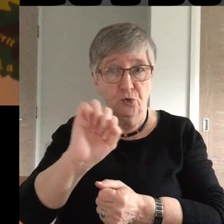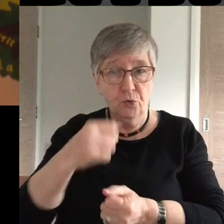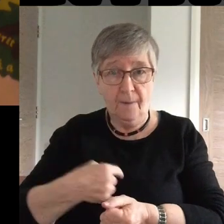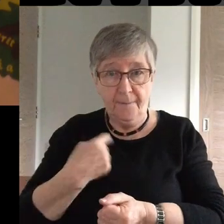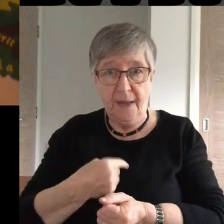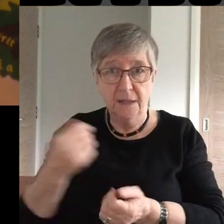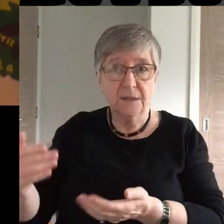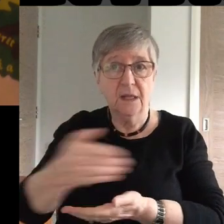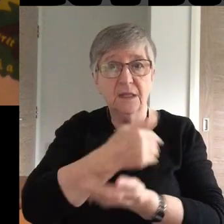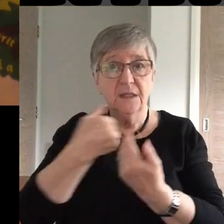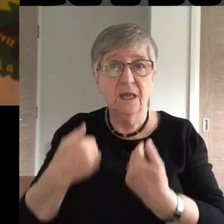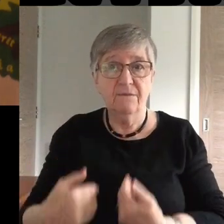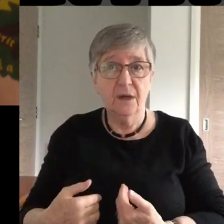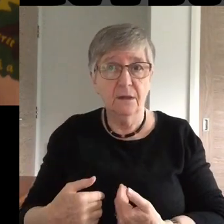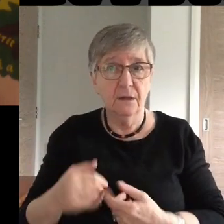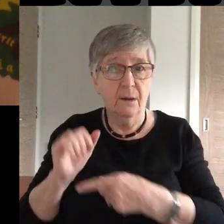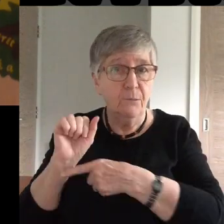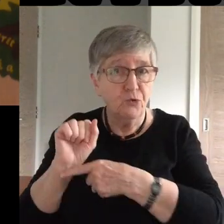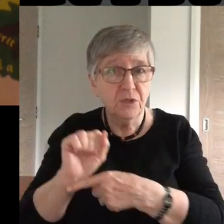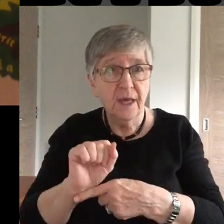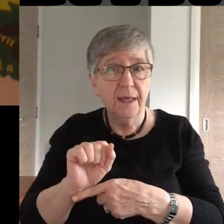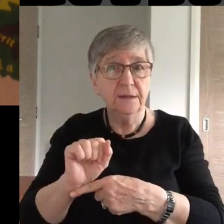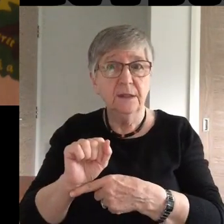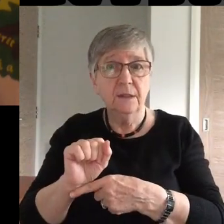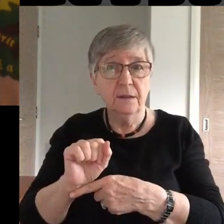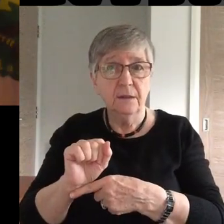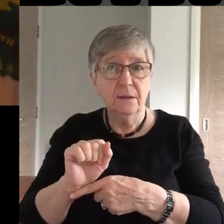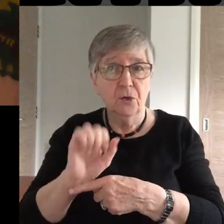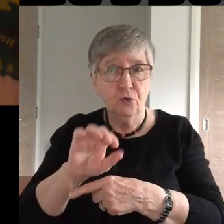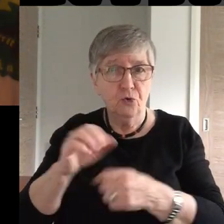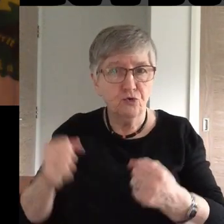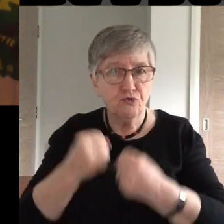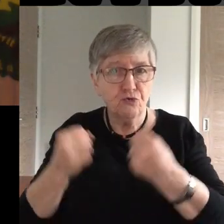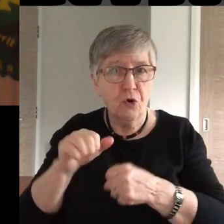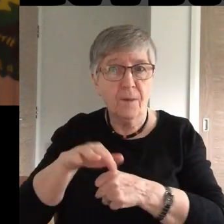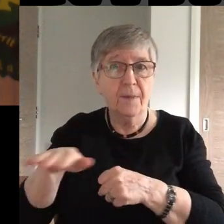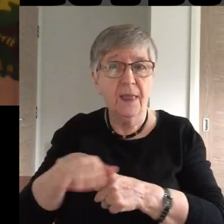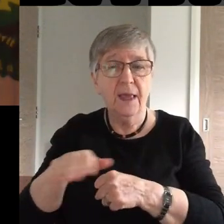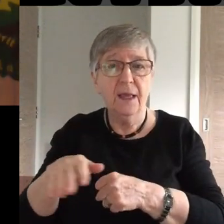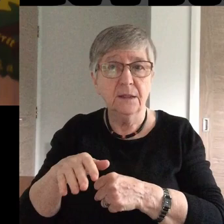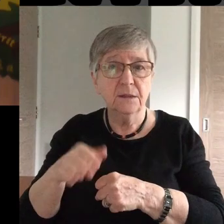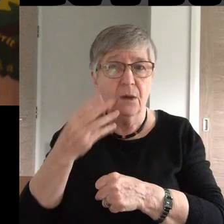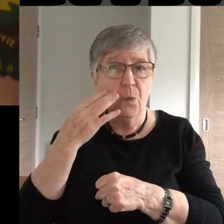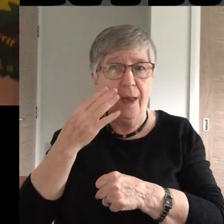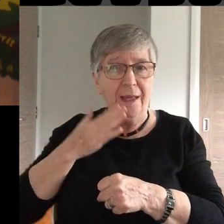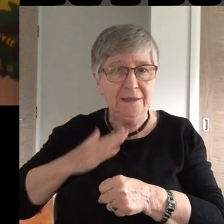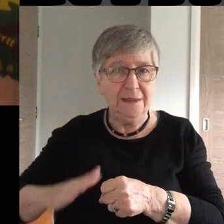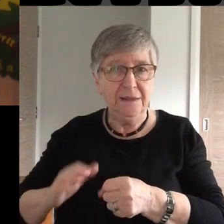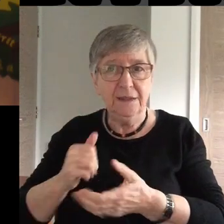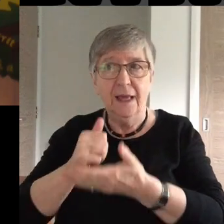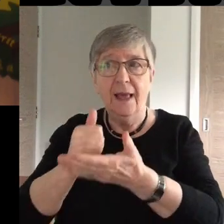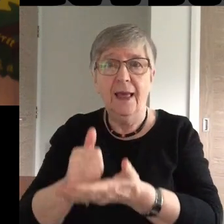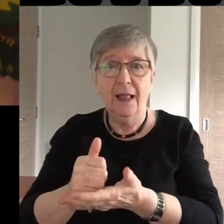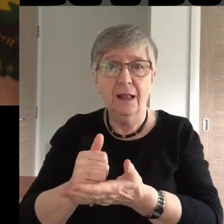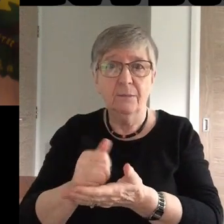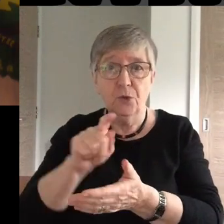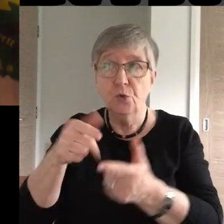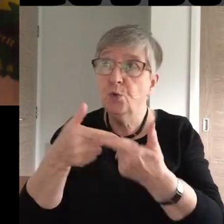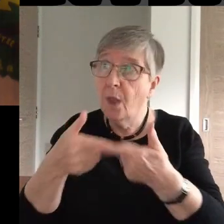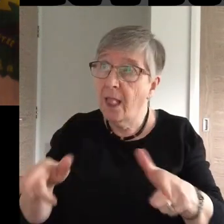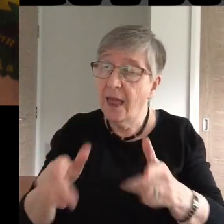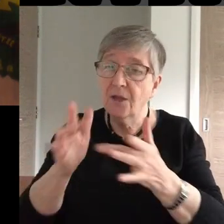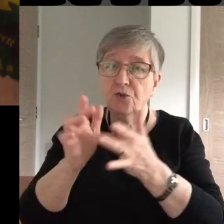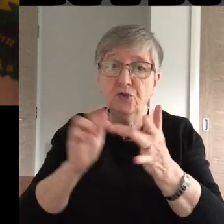saviour? Is he your protector and your shield, your fortress that you run to in times of trouble? Do you let